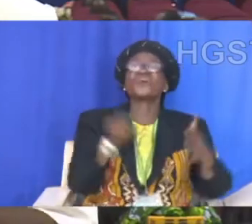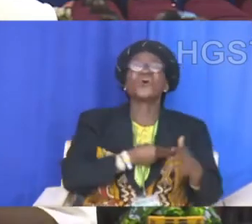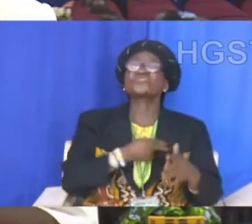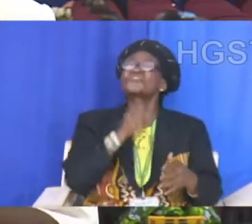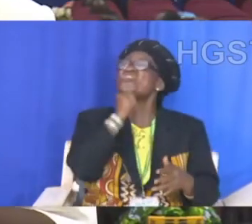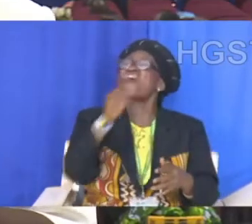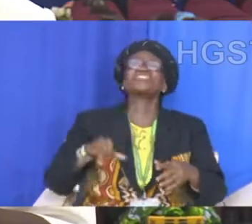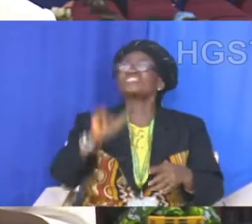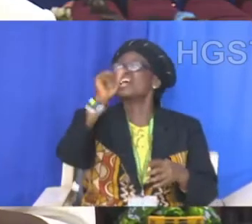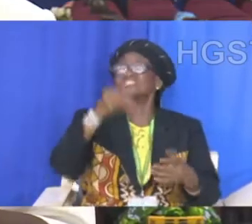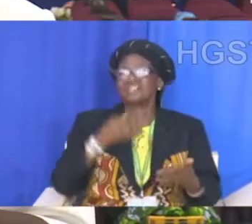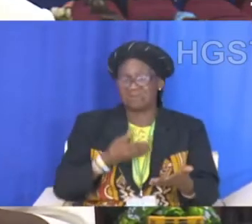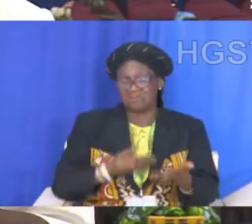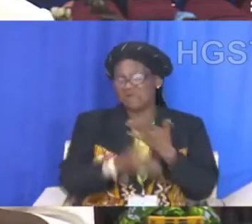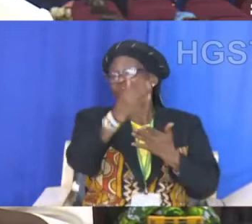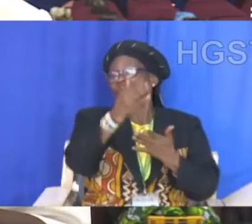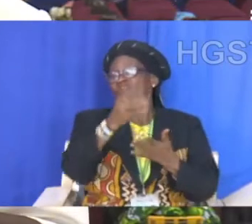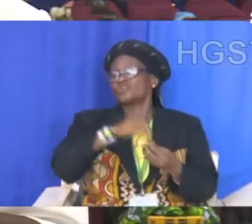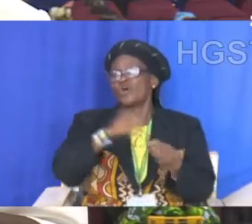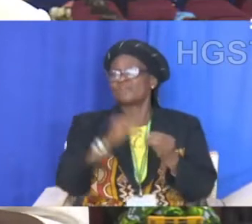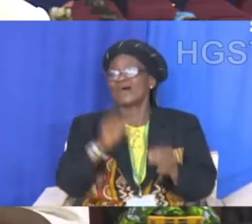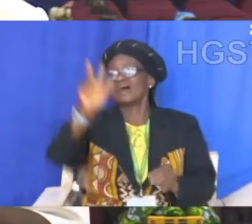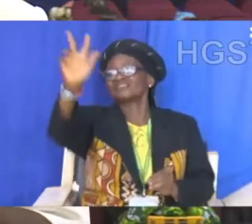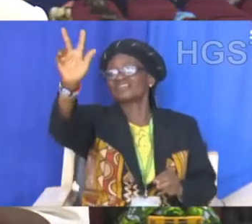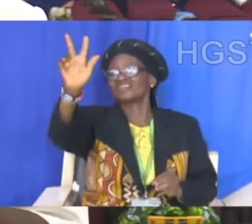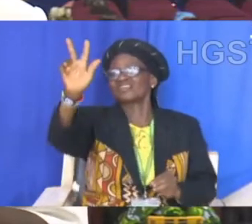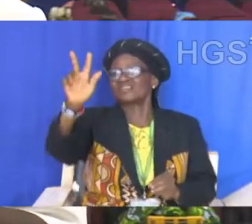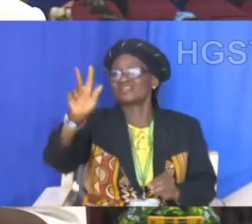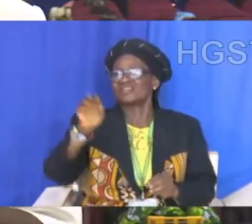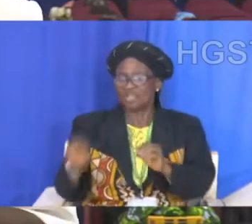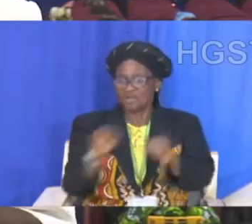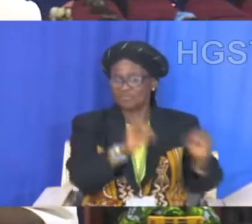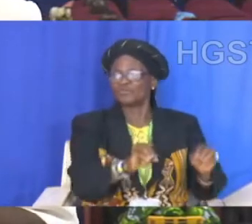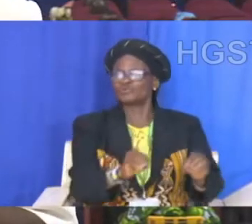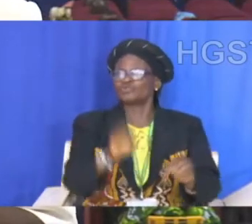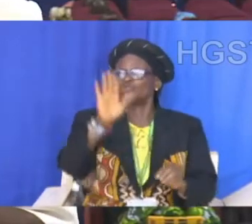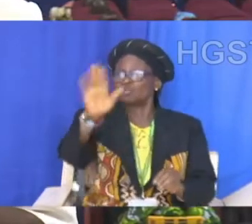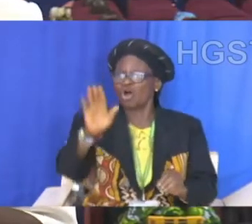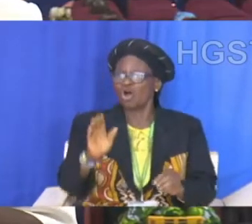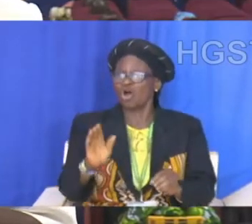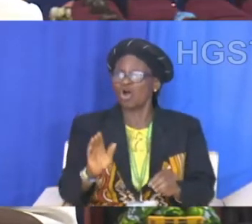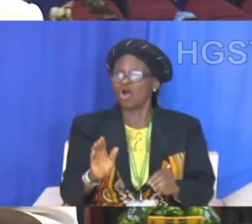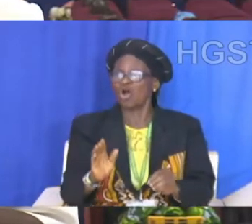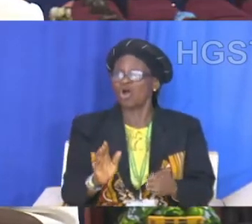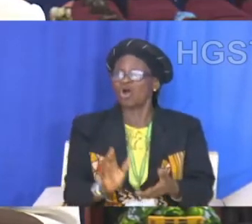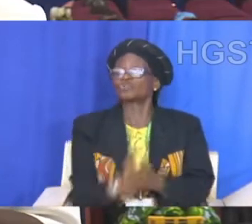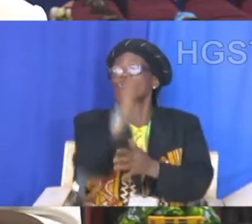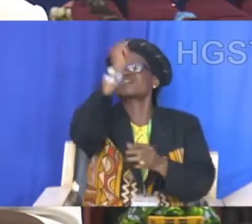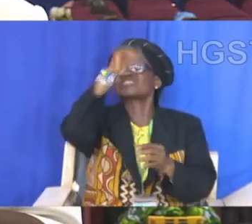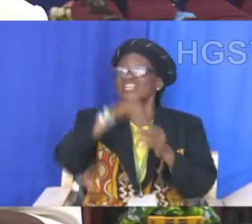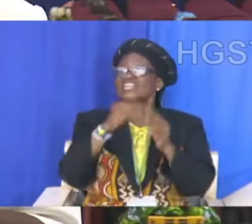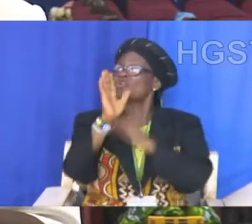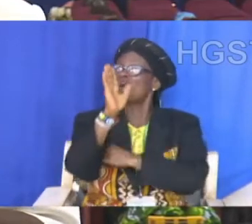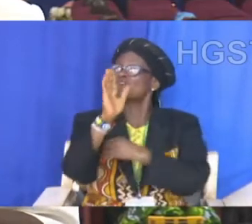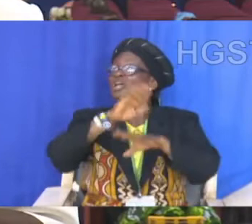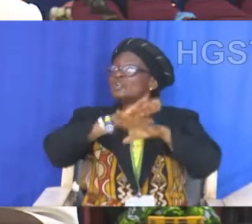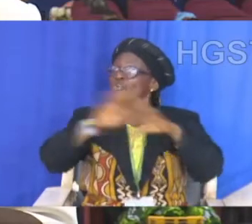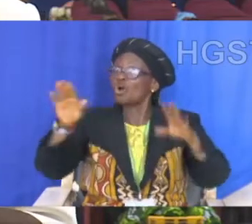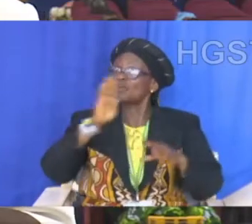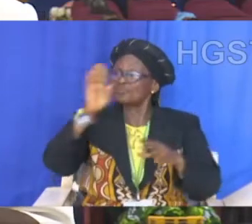Number three, you put your trust in God, don't be afraid.